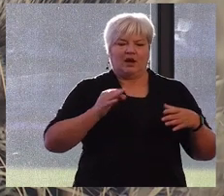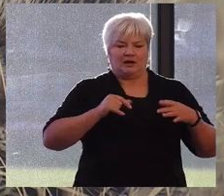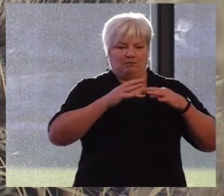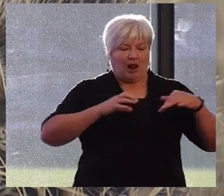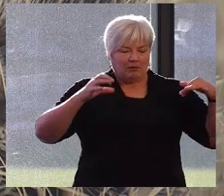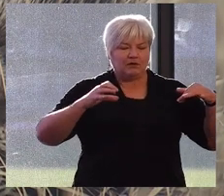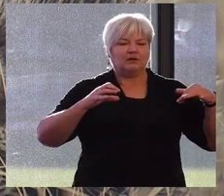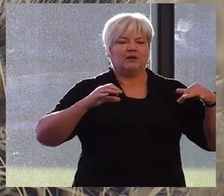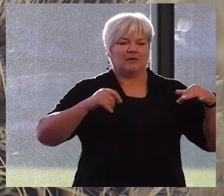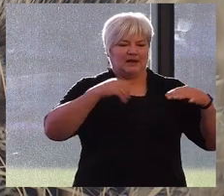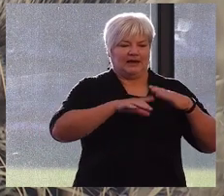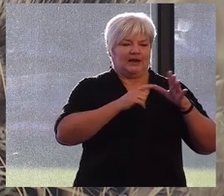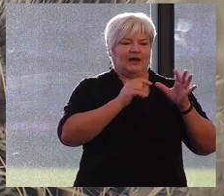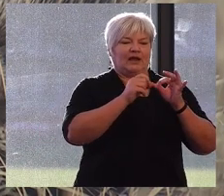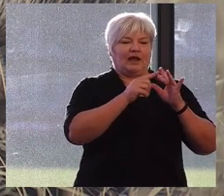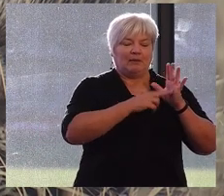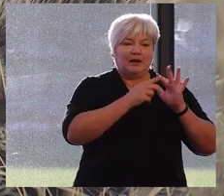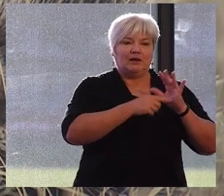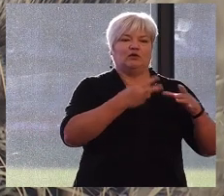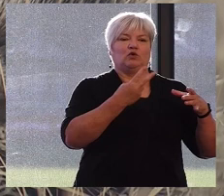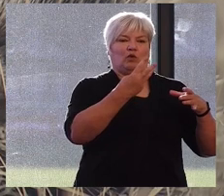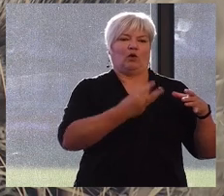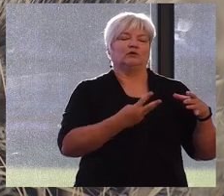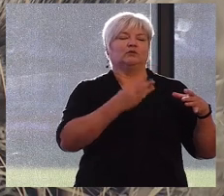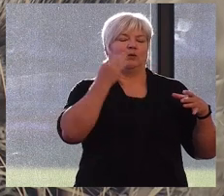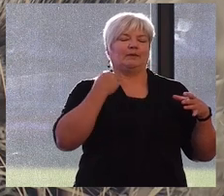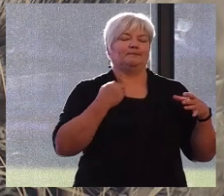Cabinet. So we are